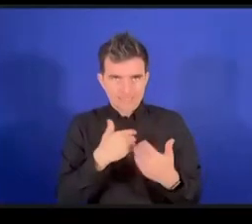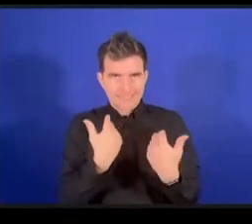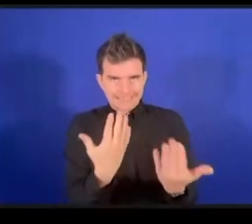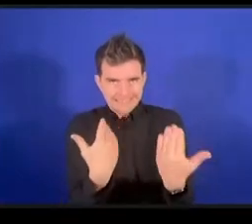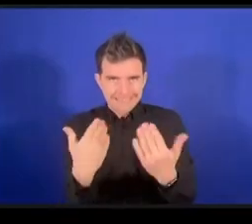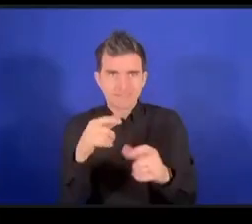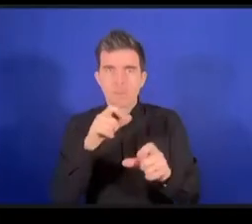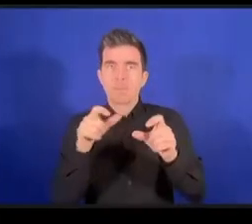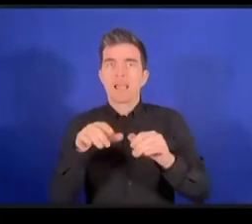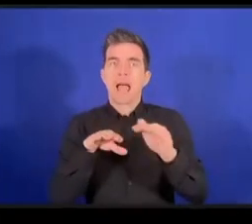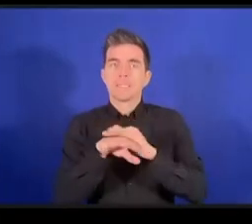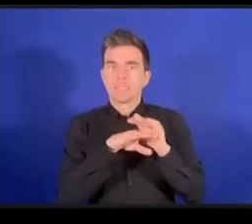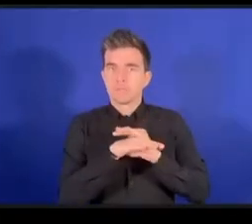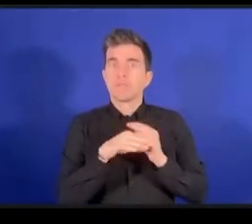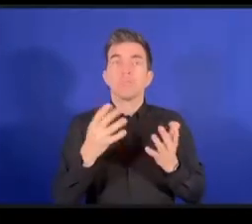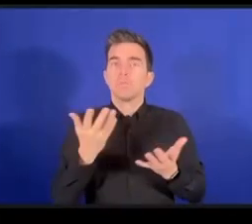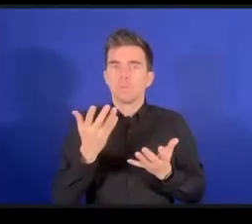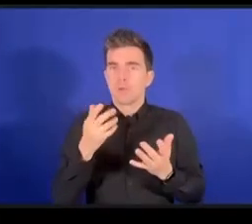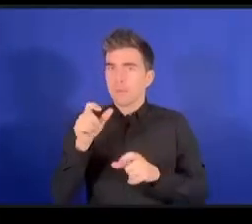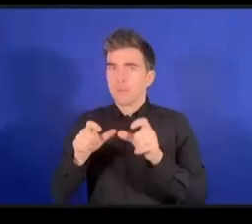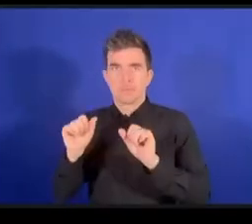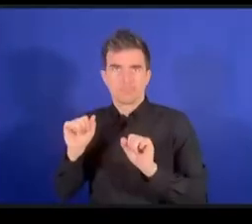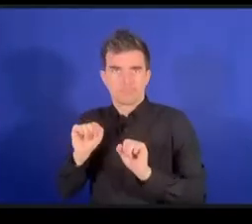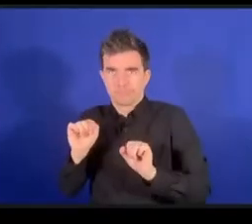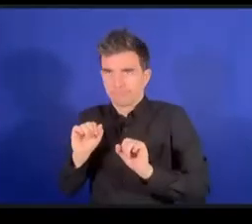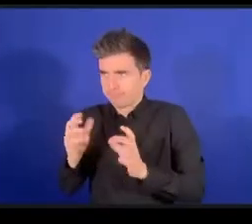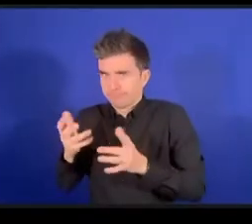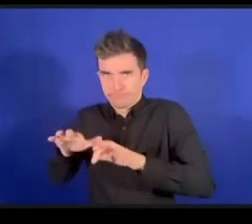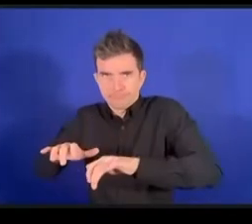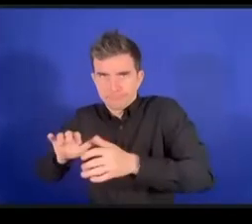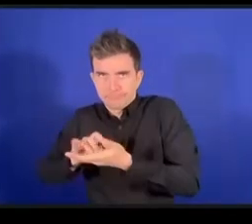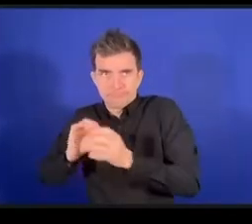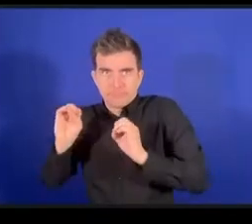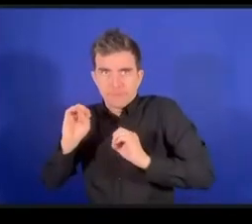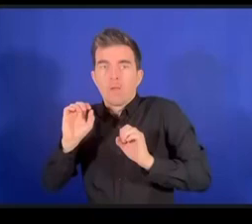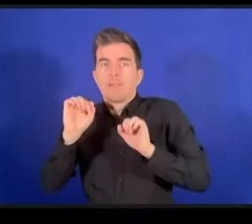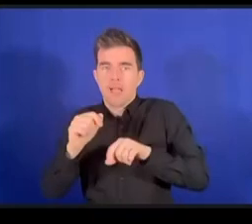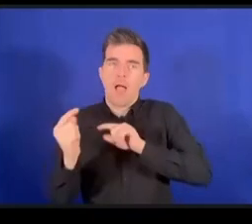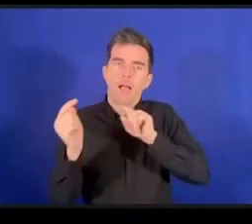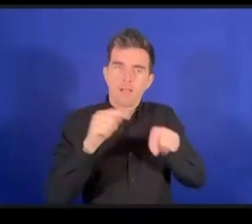something? Well, I think what we always say, it's very difficult to